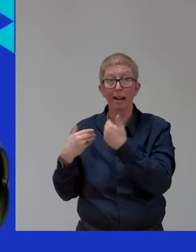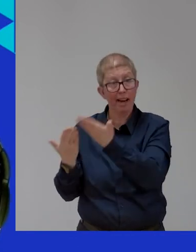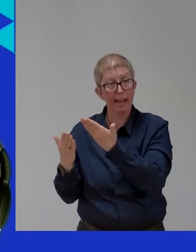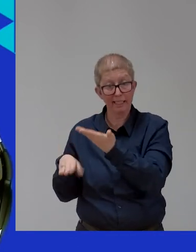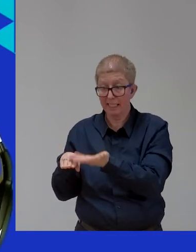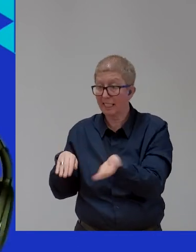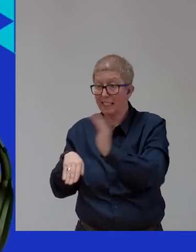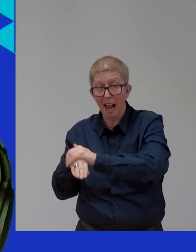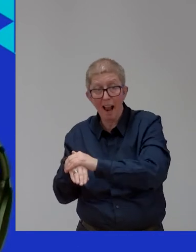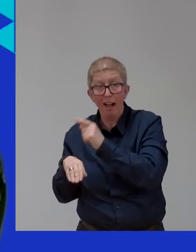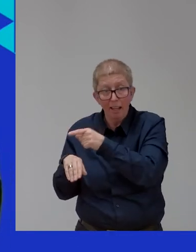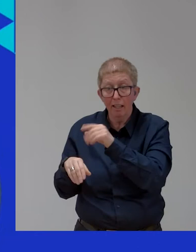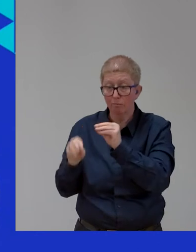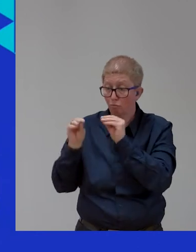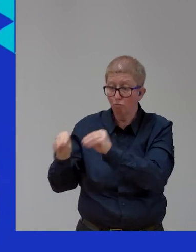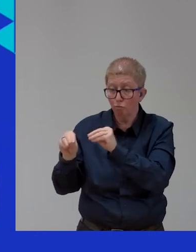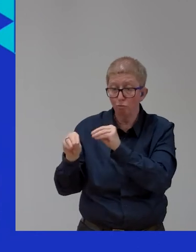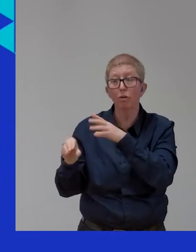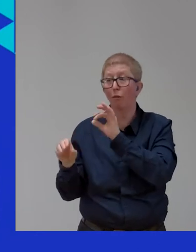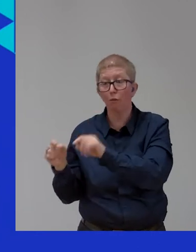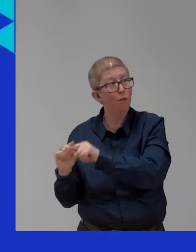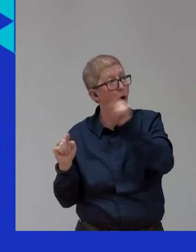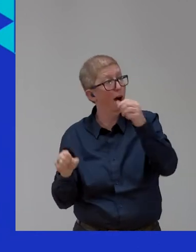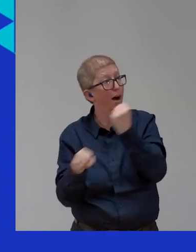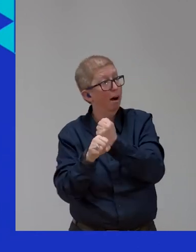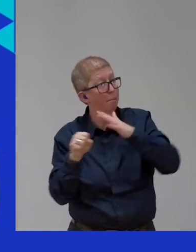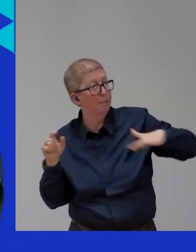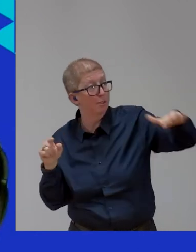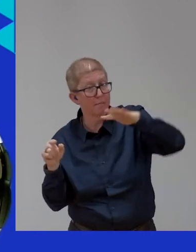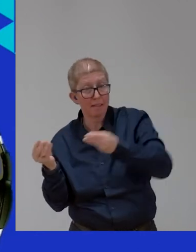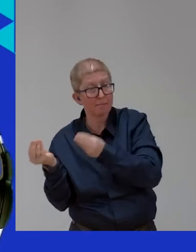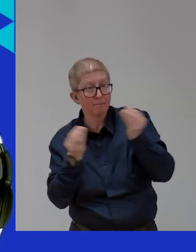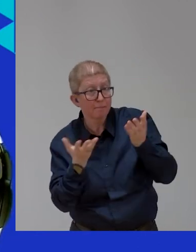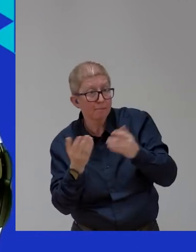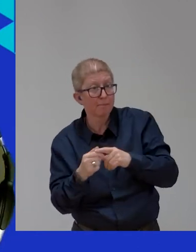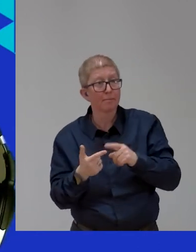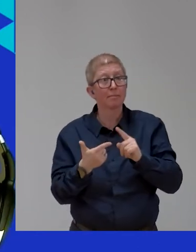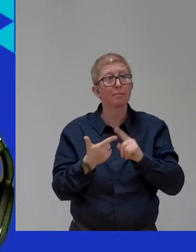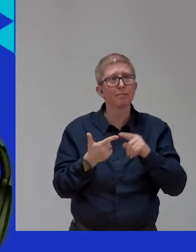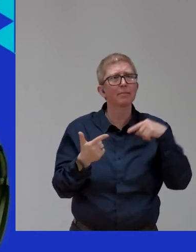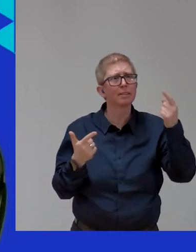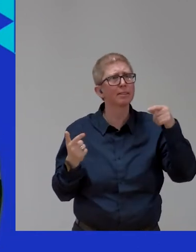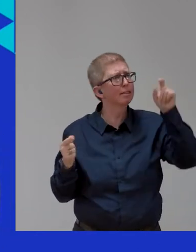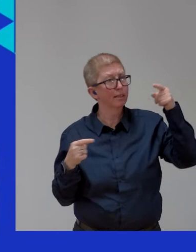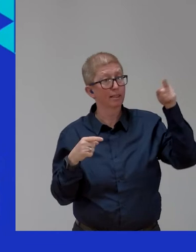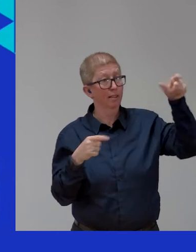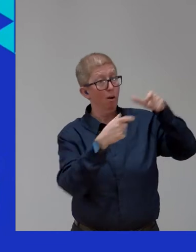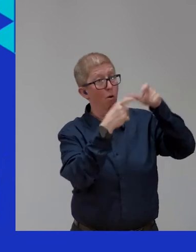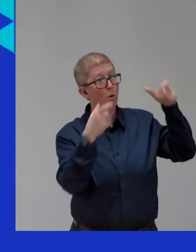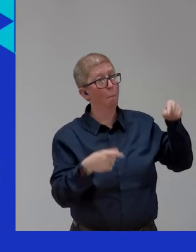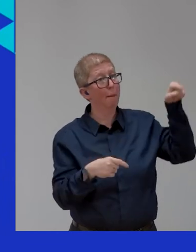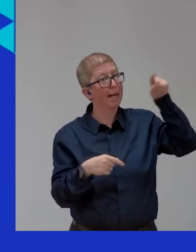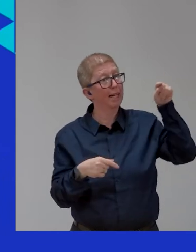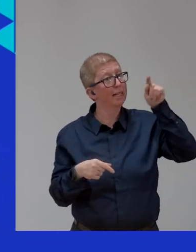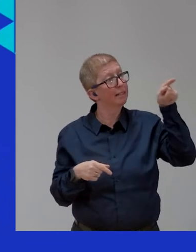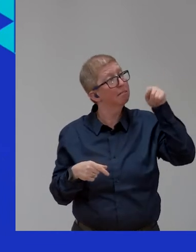obviously? And then the demand side, who are the ones employing people with disabilities, right? So coming to the enabling environment